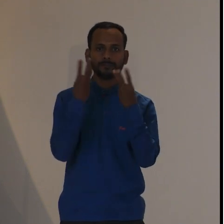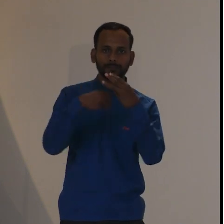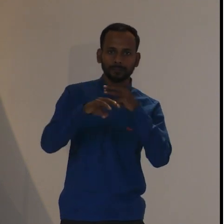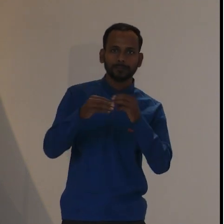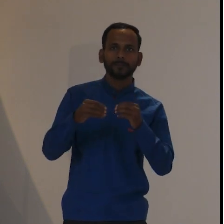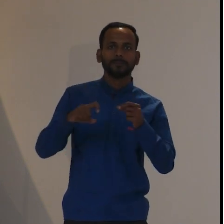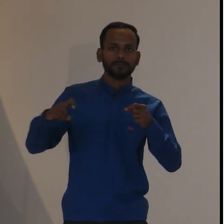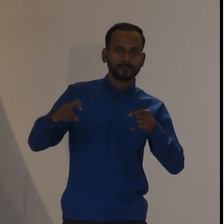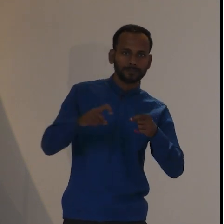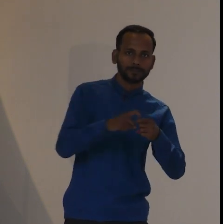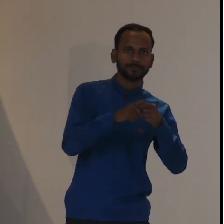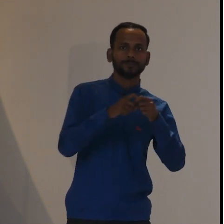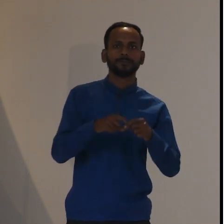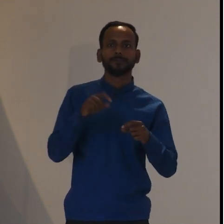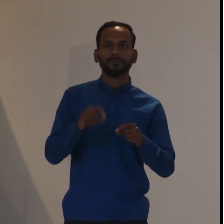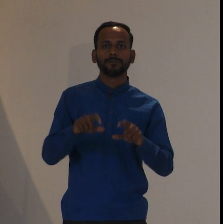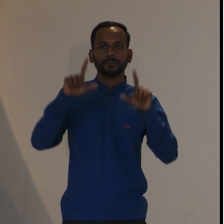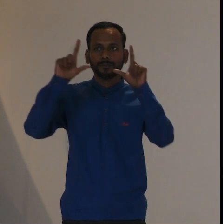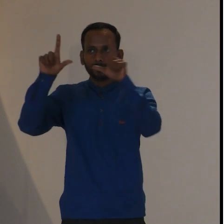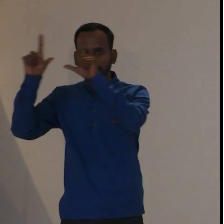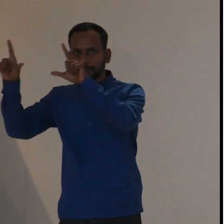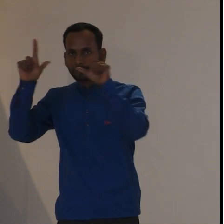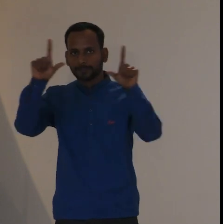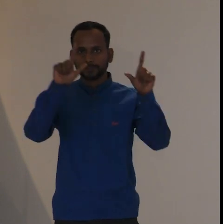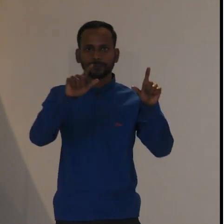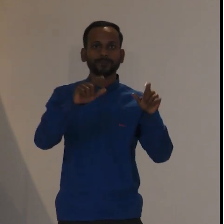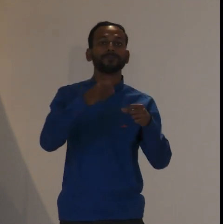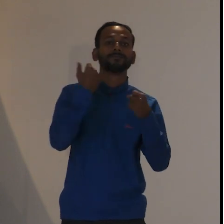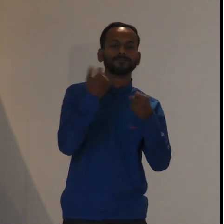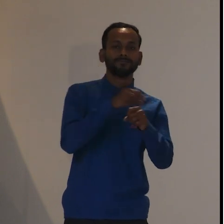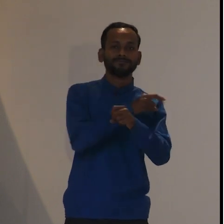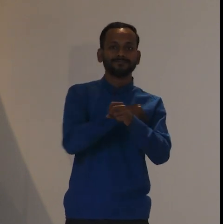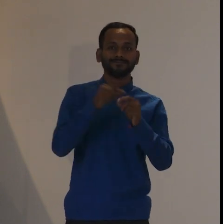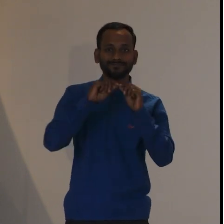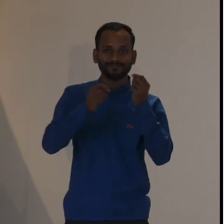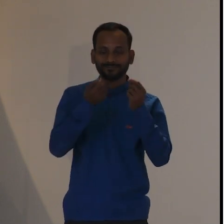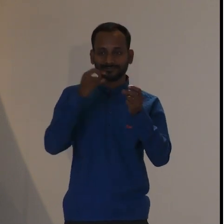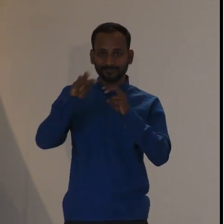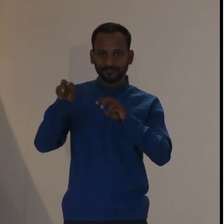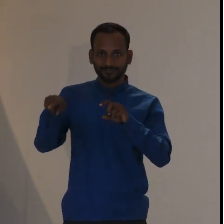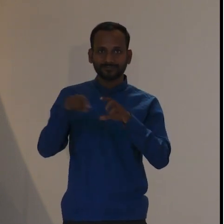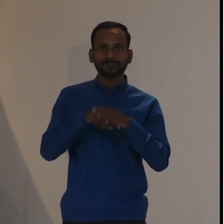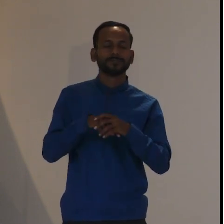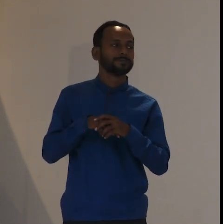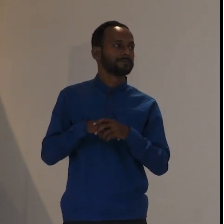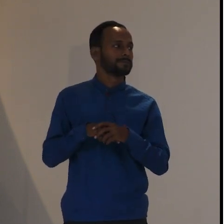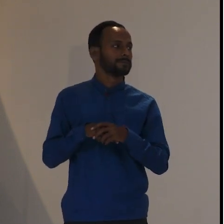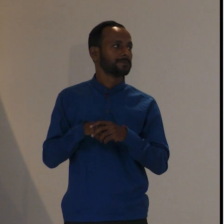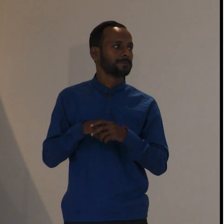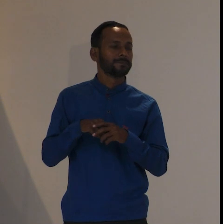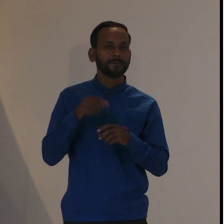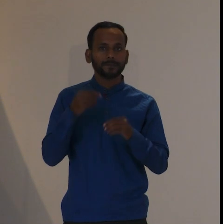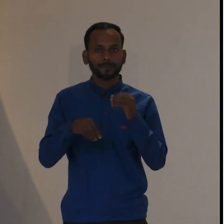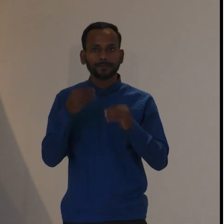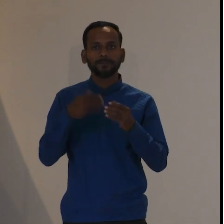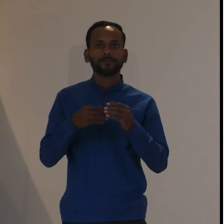on November 5th, the exhibition on women in medicine, and a screening of a film followed by a Q&A that will mostly happen